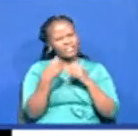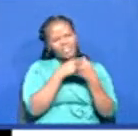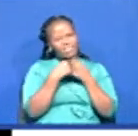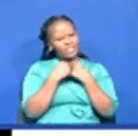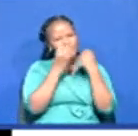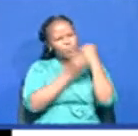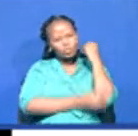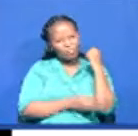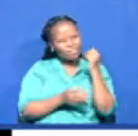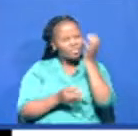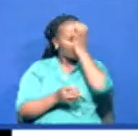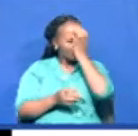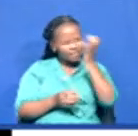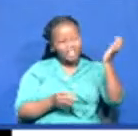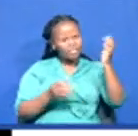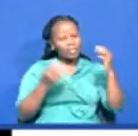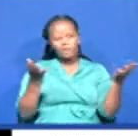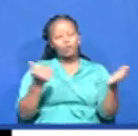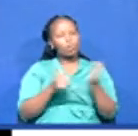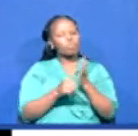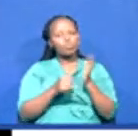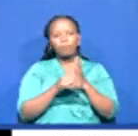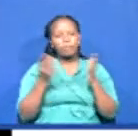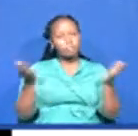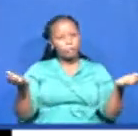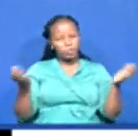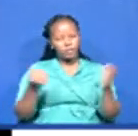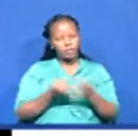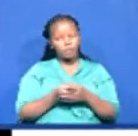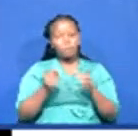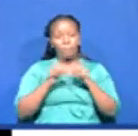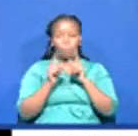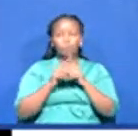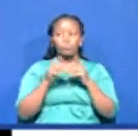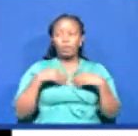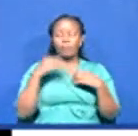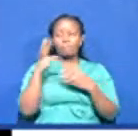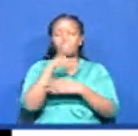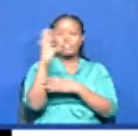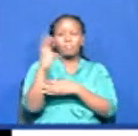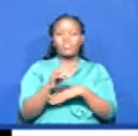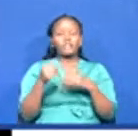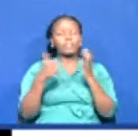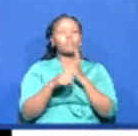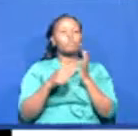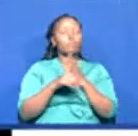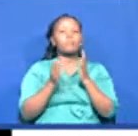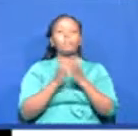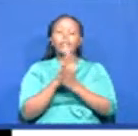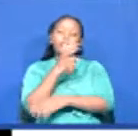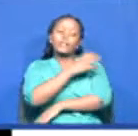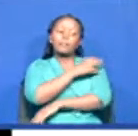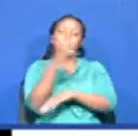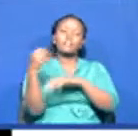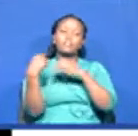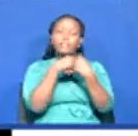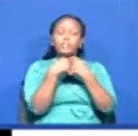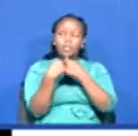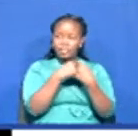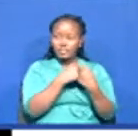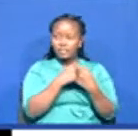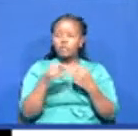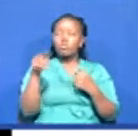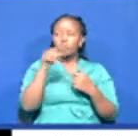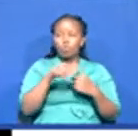What really could be driving this? We also have budgetary constraints and capacity challenges. As ACA, we are operating at a